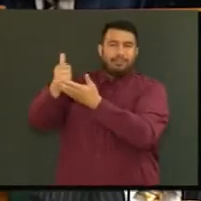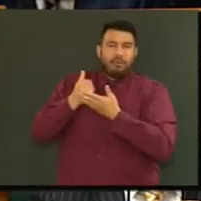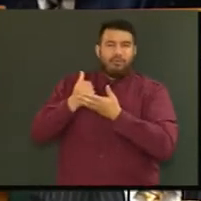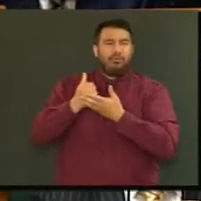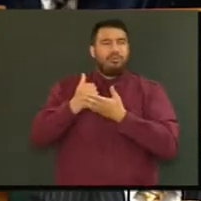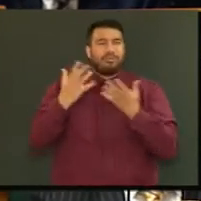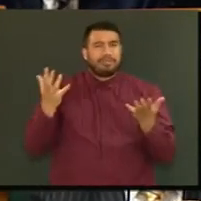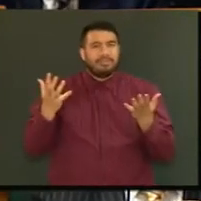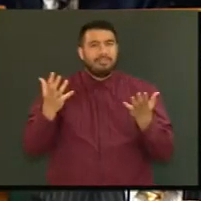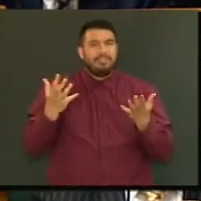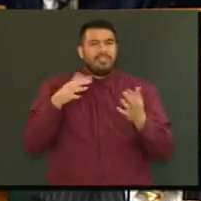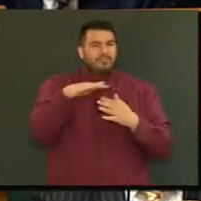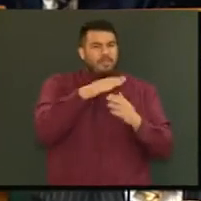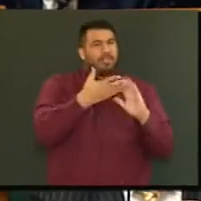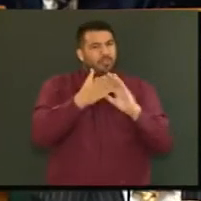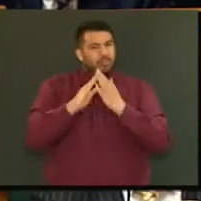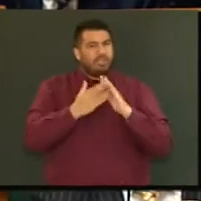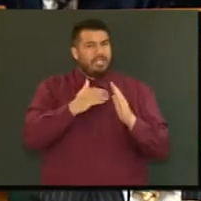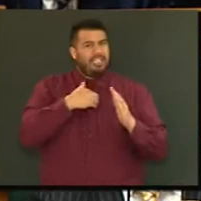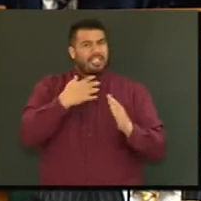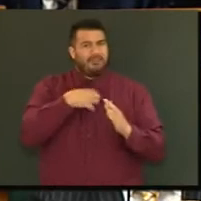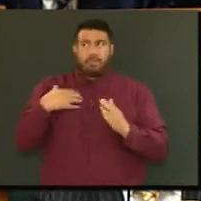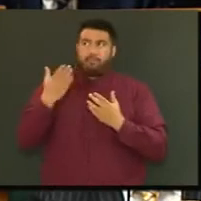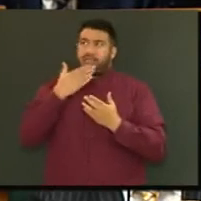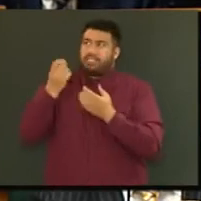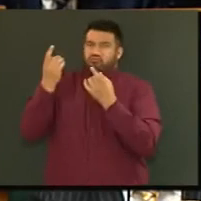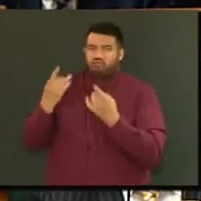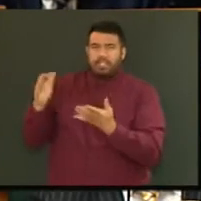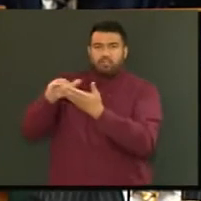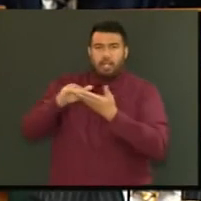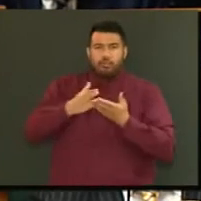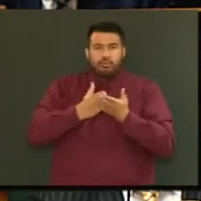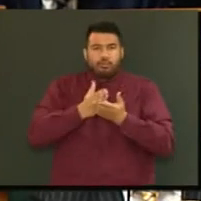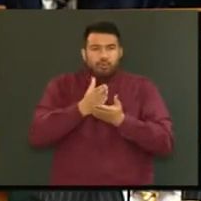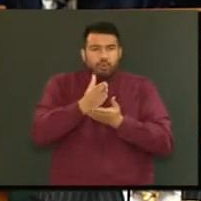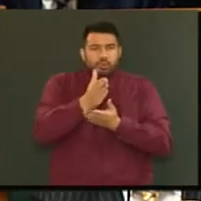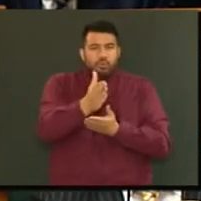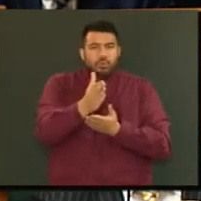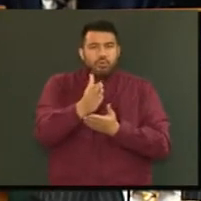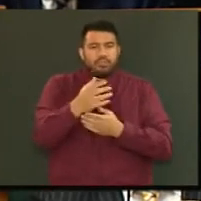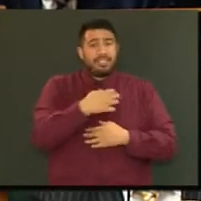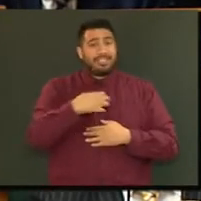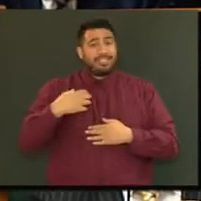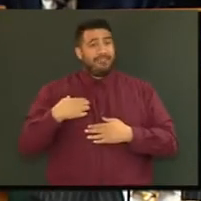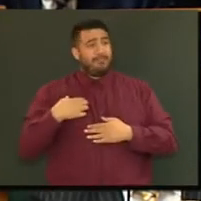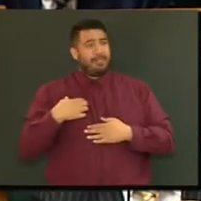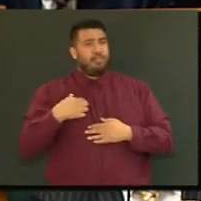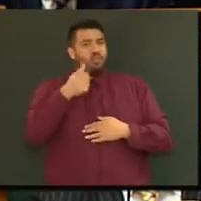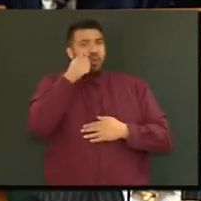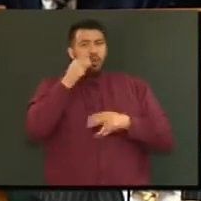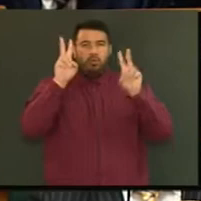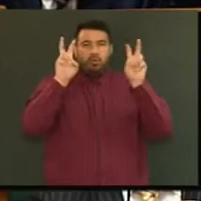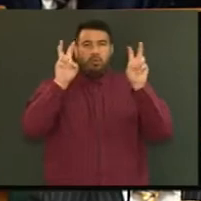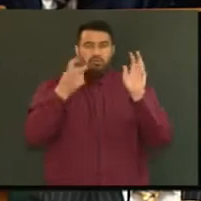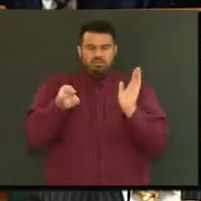families and communities need their government to be ready to help them through. This government's definition of resilience is